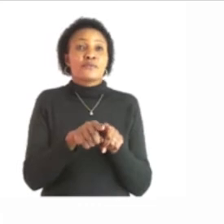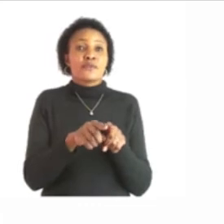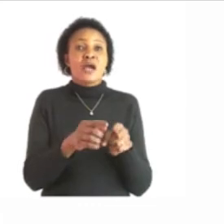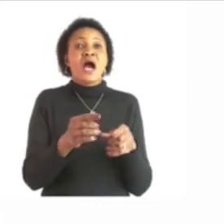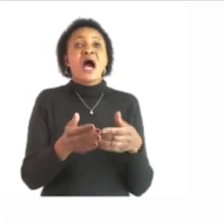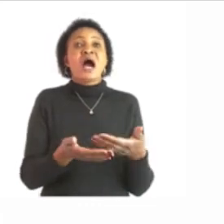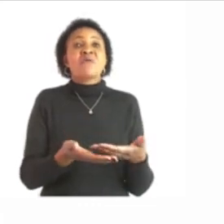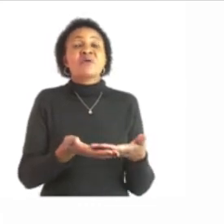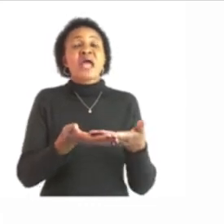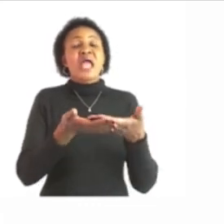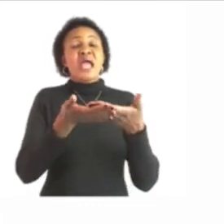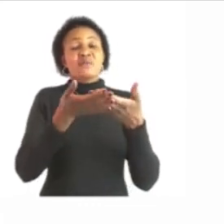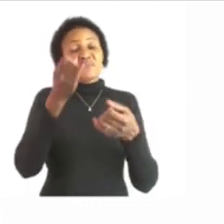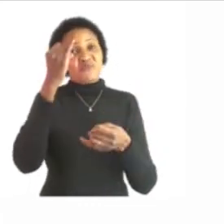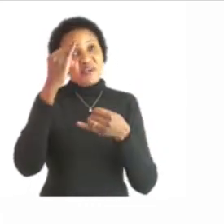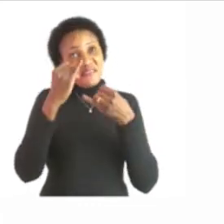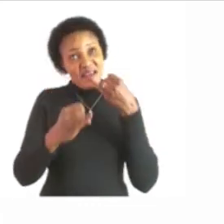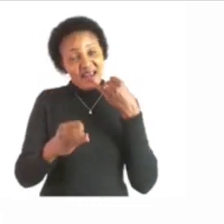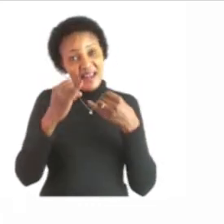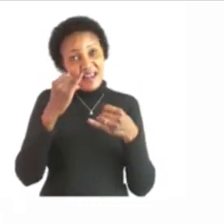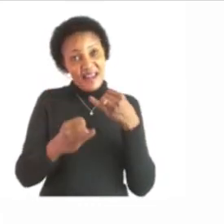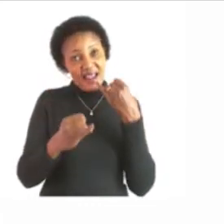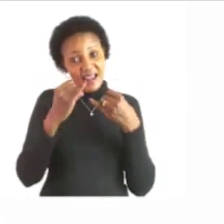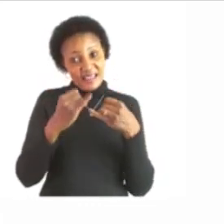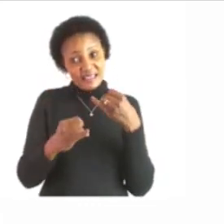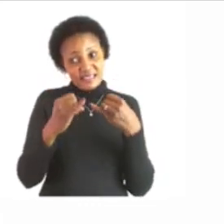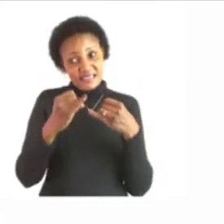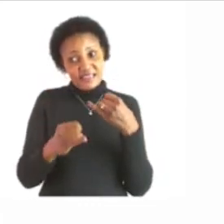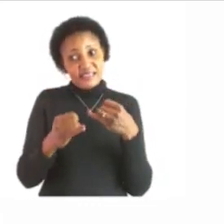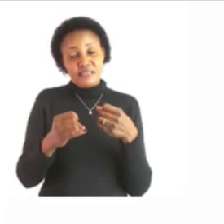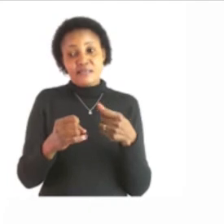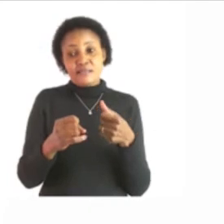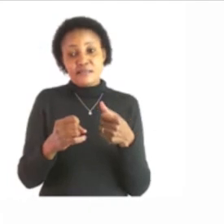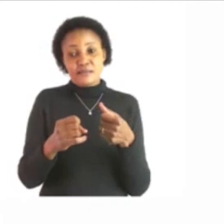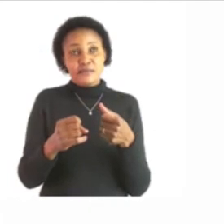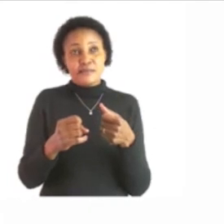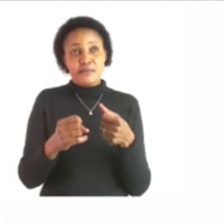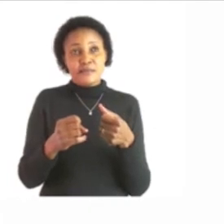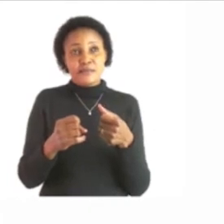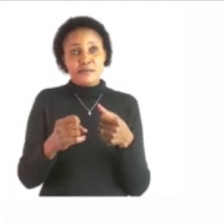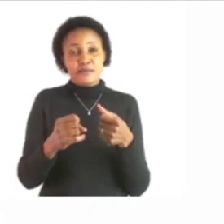last one in the last block, the hot air balloon.